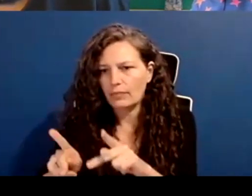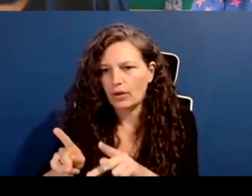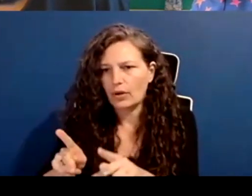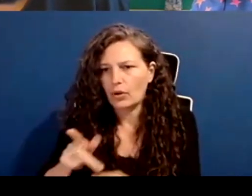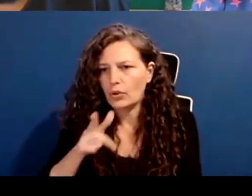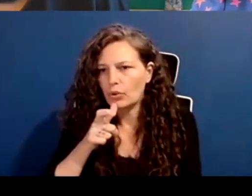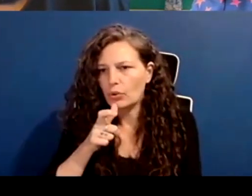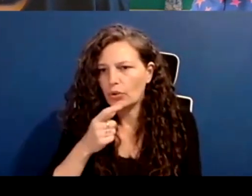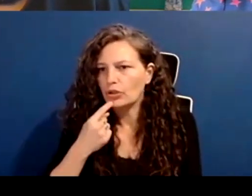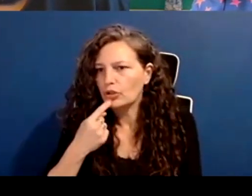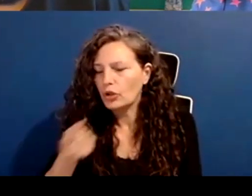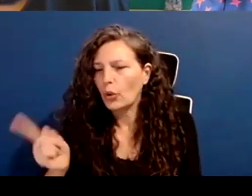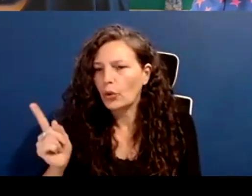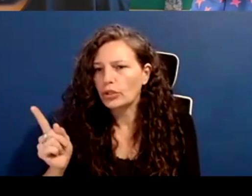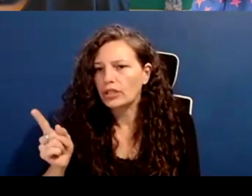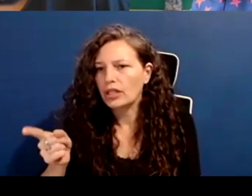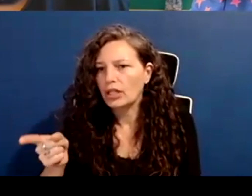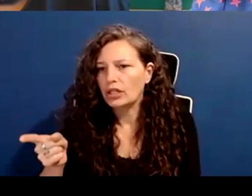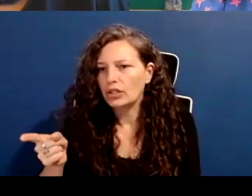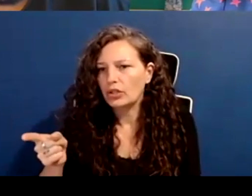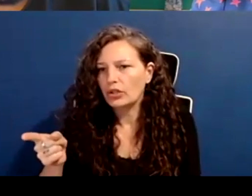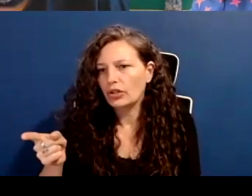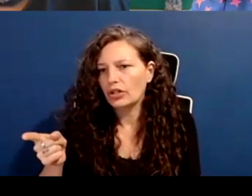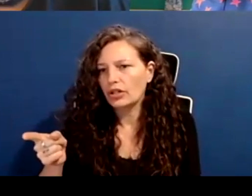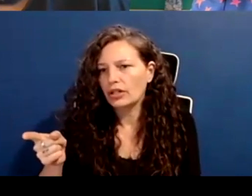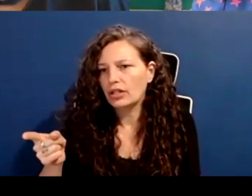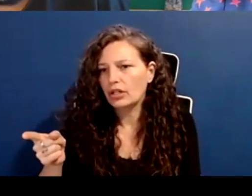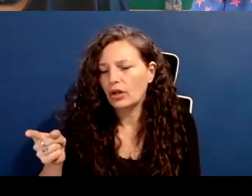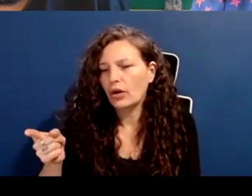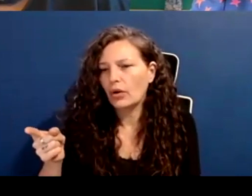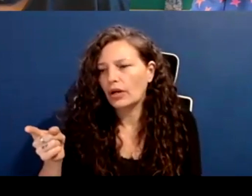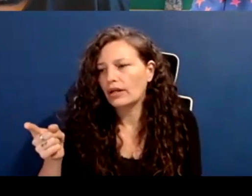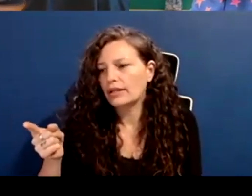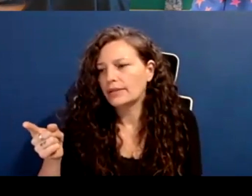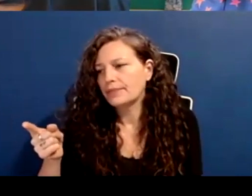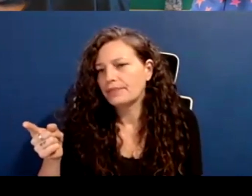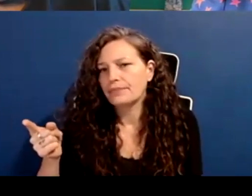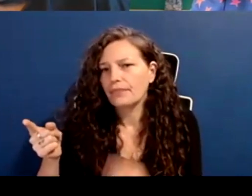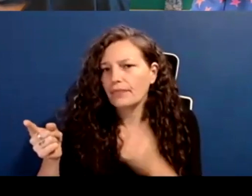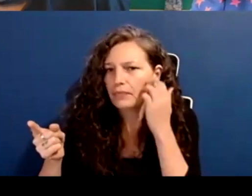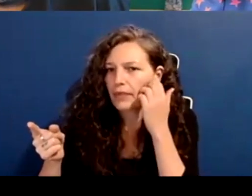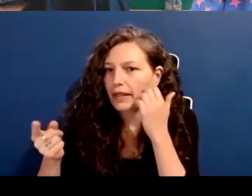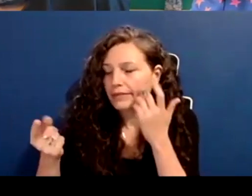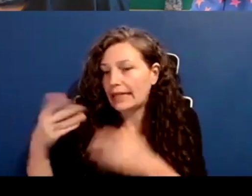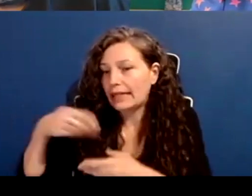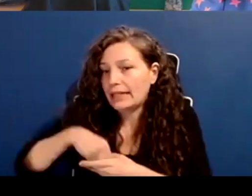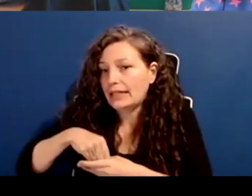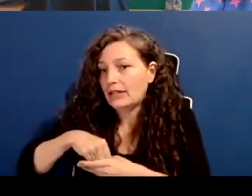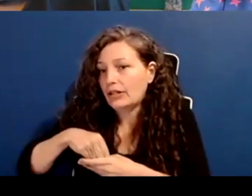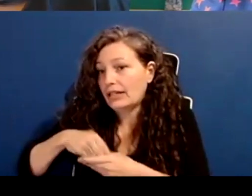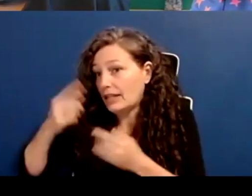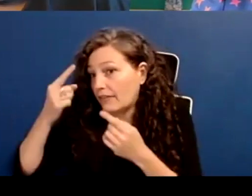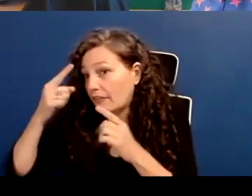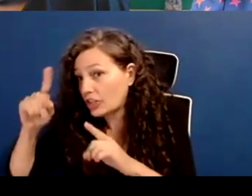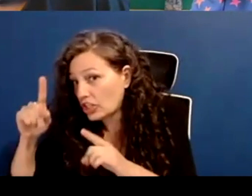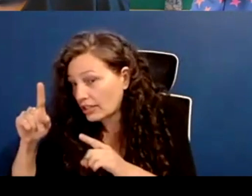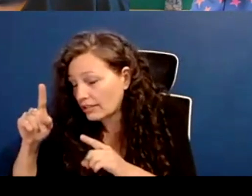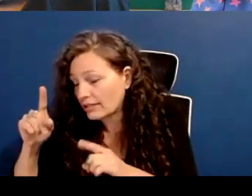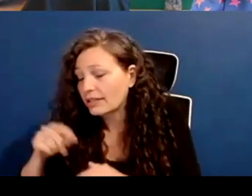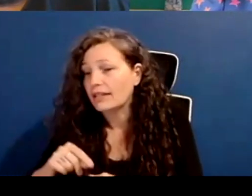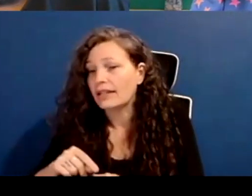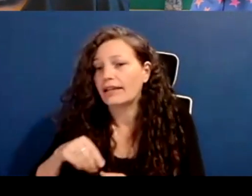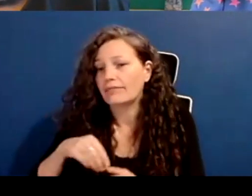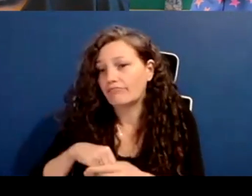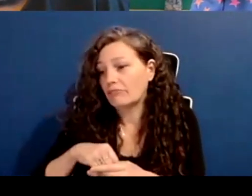deficient and they're inherently disabled by skin color, were also the ones who said, we don't feel